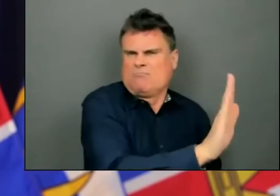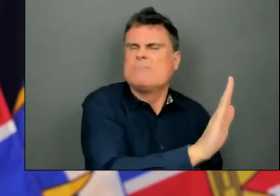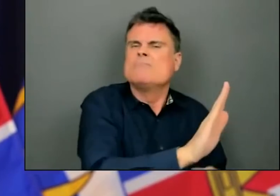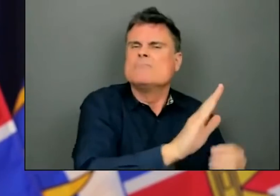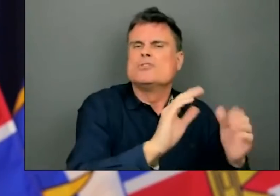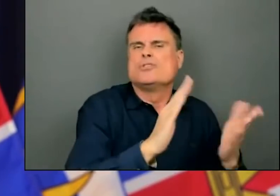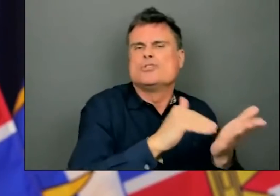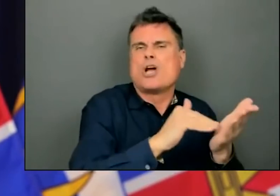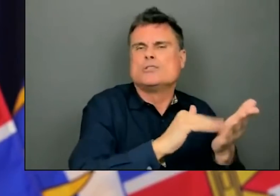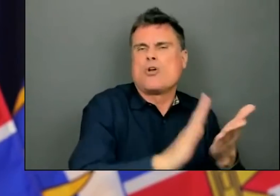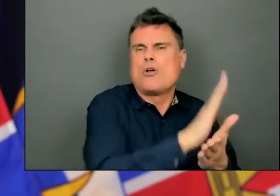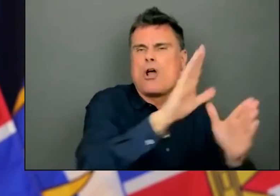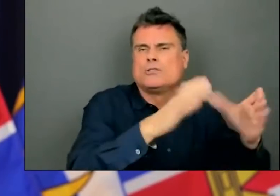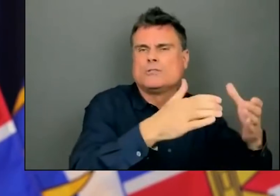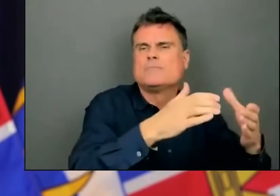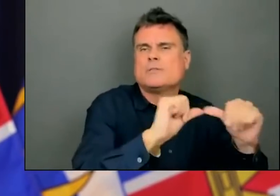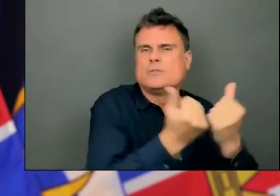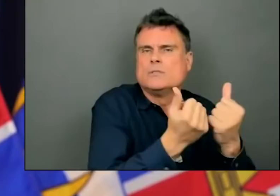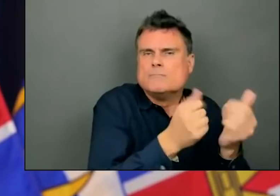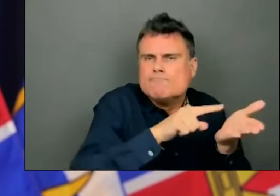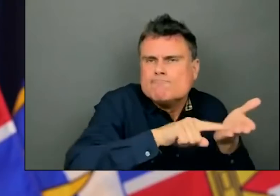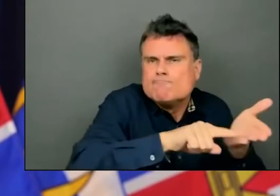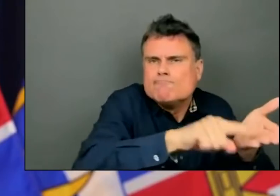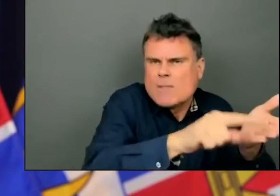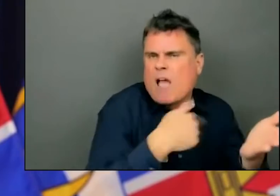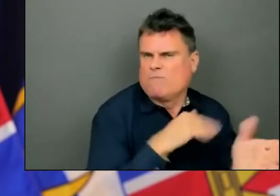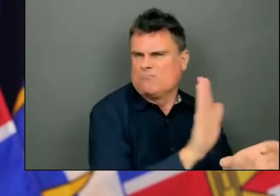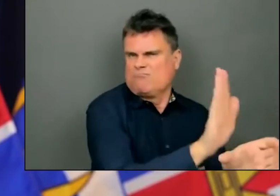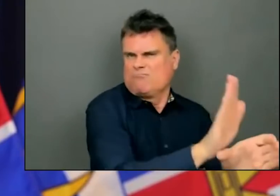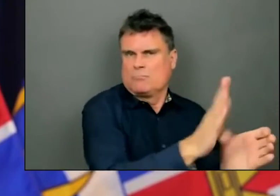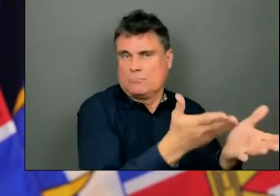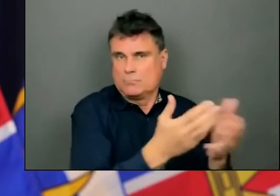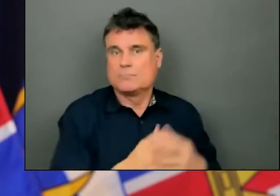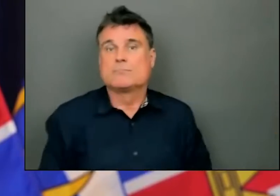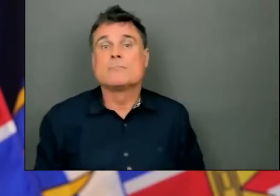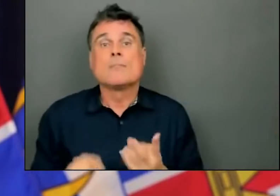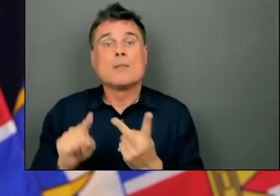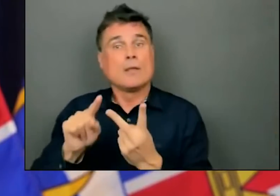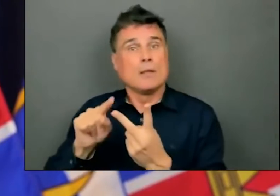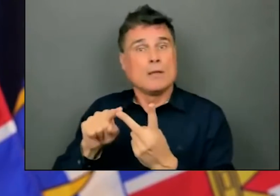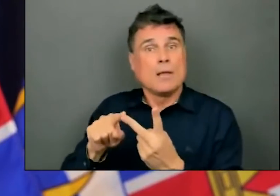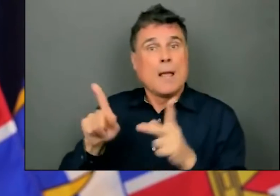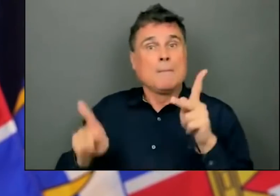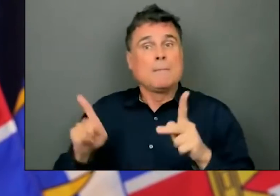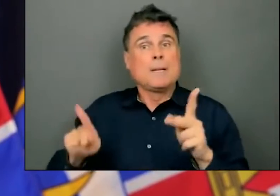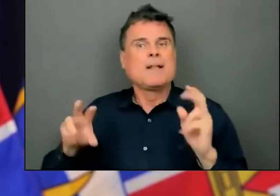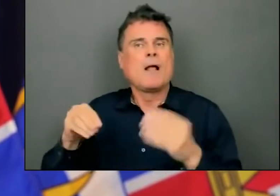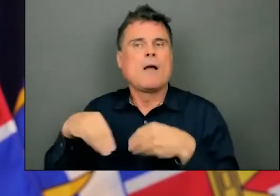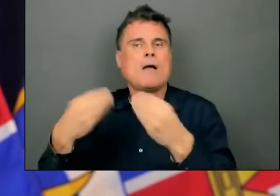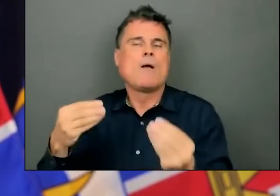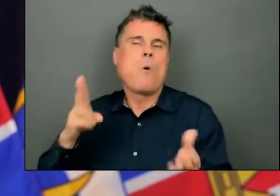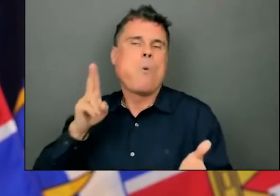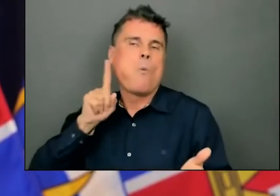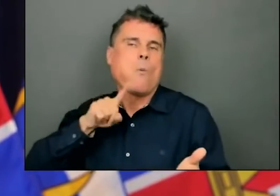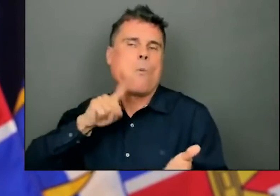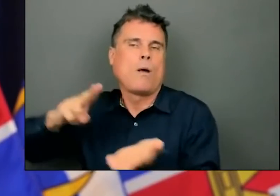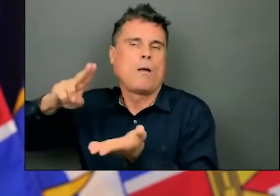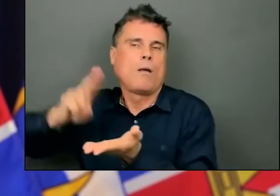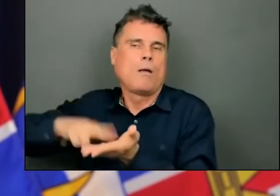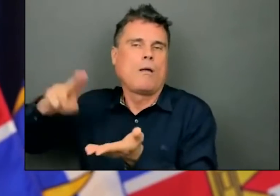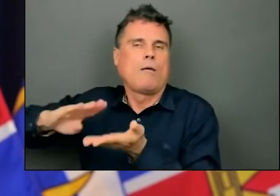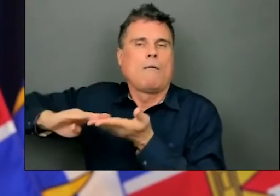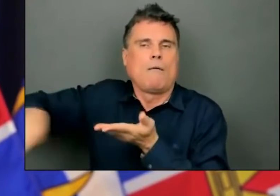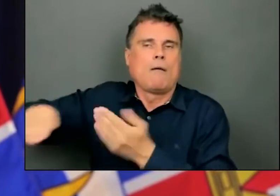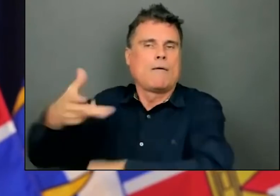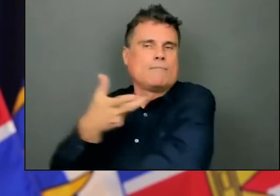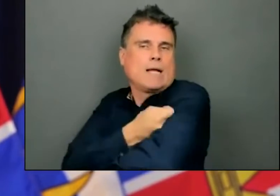terms of people providing fraudulent vaccine information, this is something we talked a little bit about a couple of months ago. We